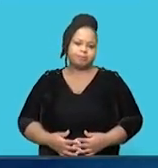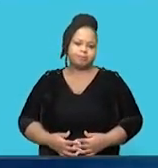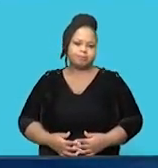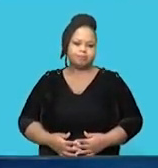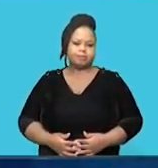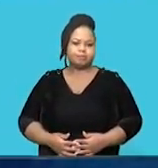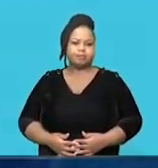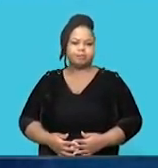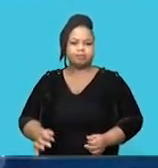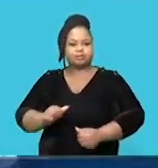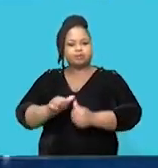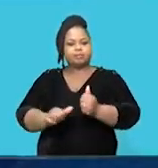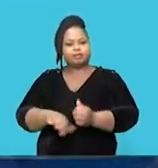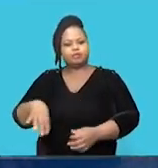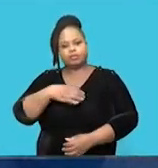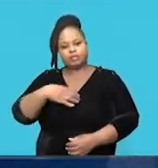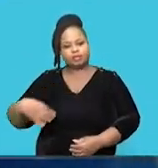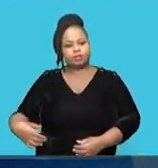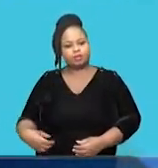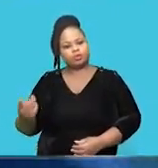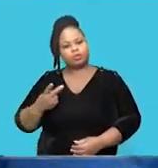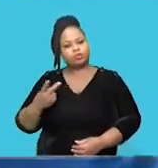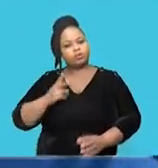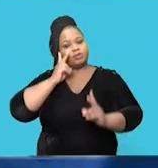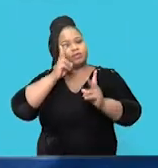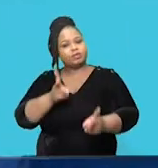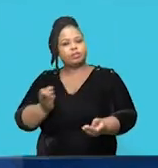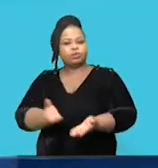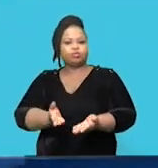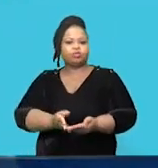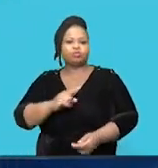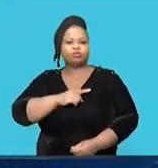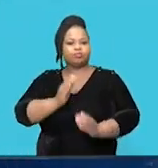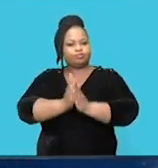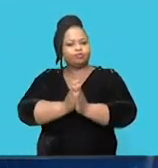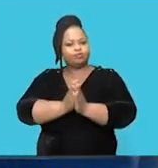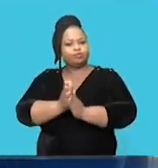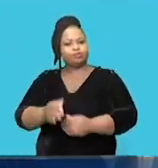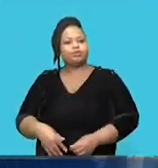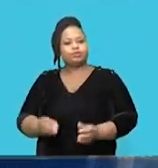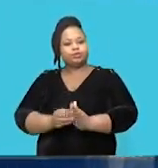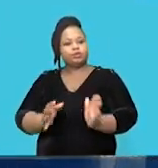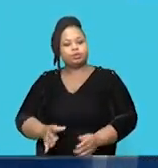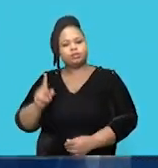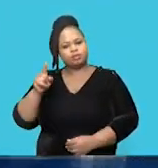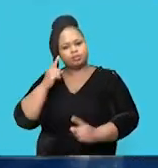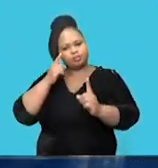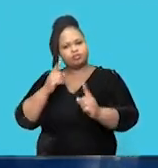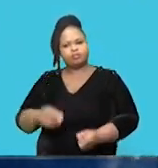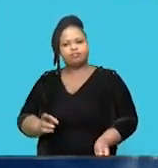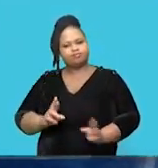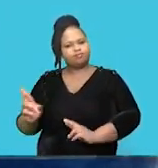Usekela mongameli ubuye wasebenzisa utyelelo lwakhe kwisikolo ukukhuthaza abafundi ukuba bazimisele ezifundweni